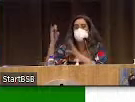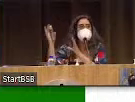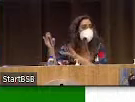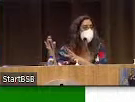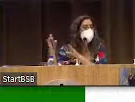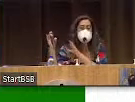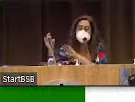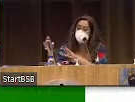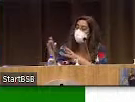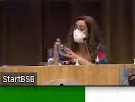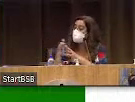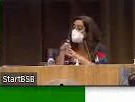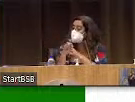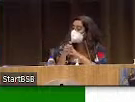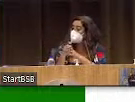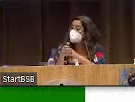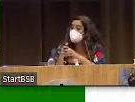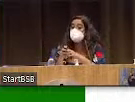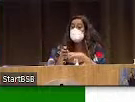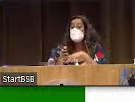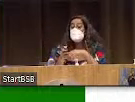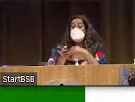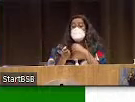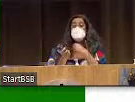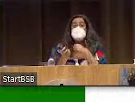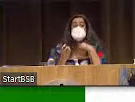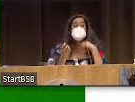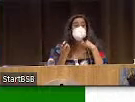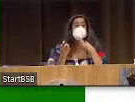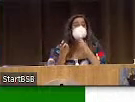It's another project